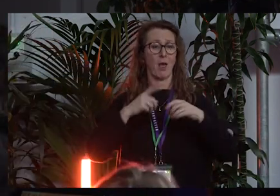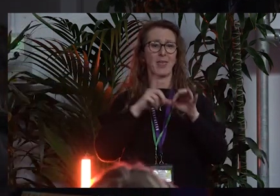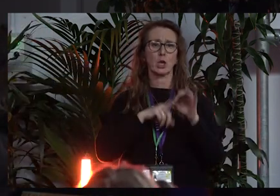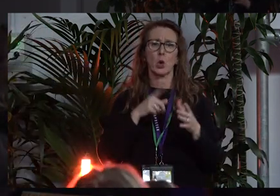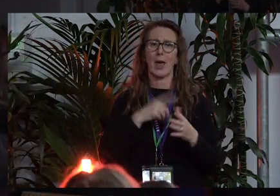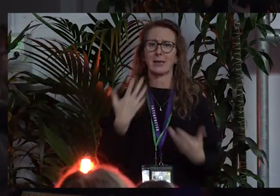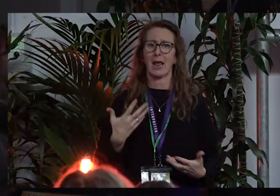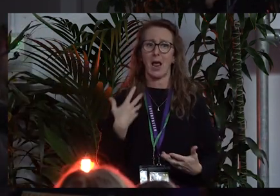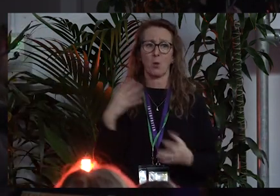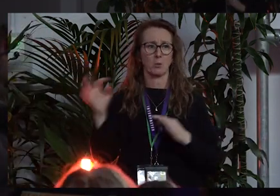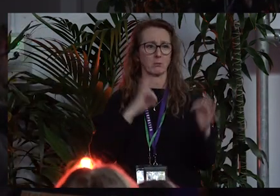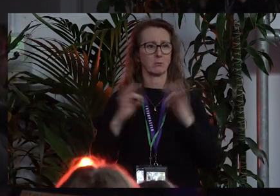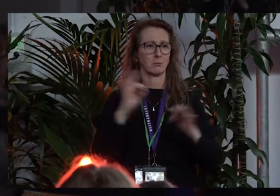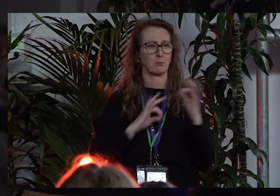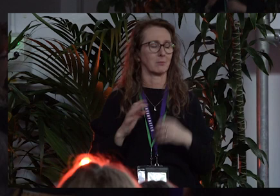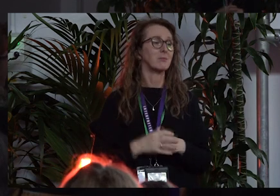now.